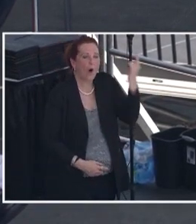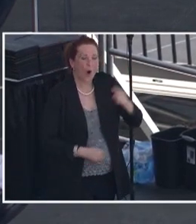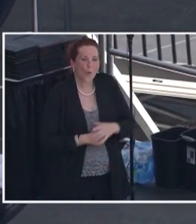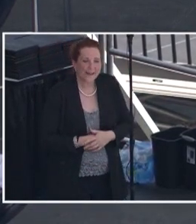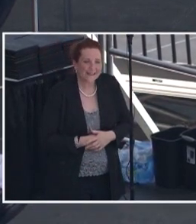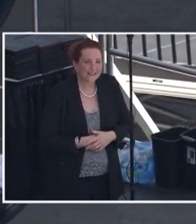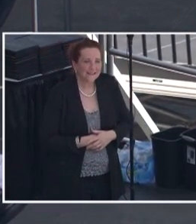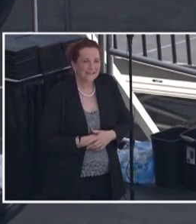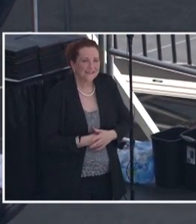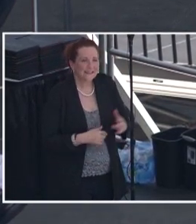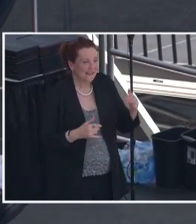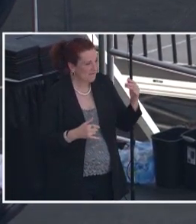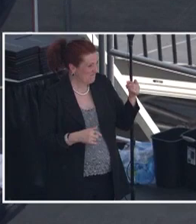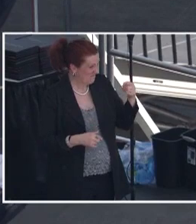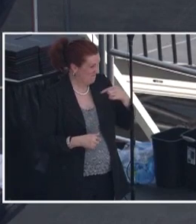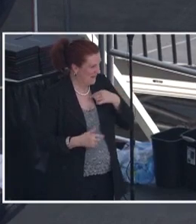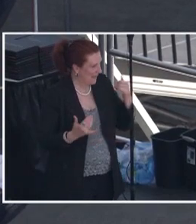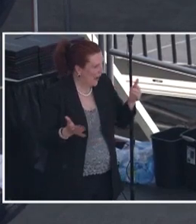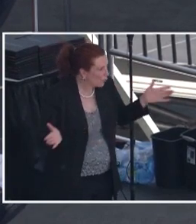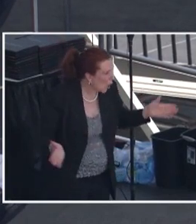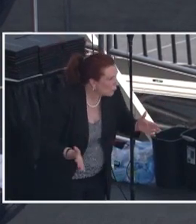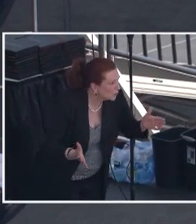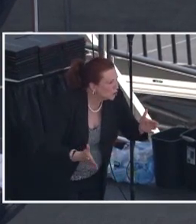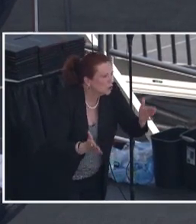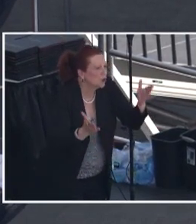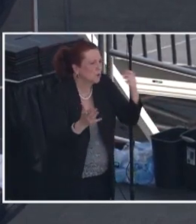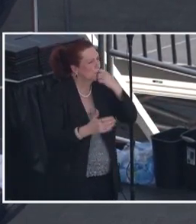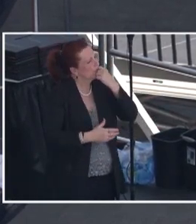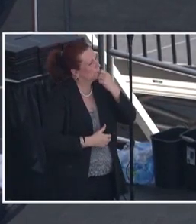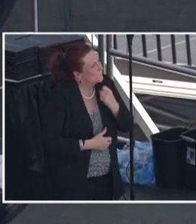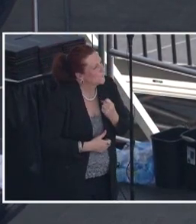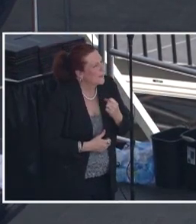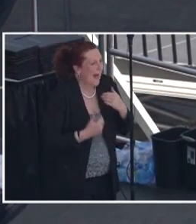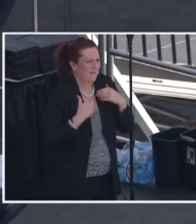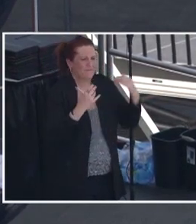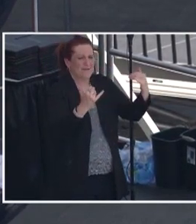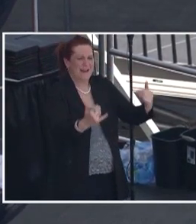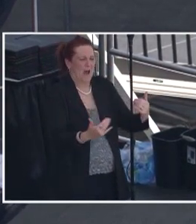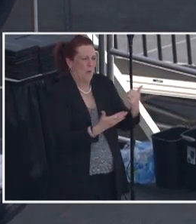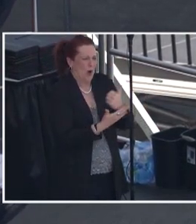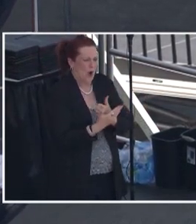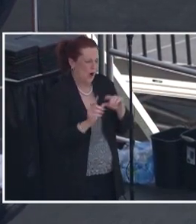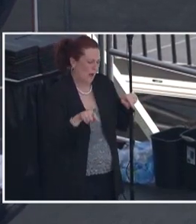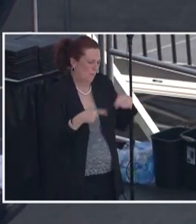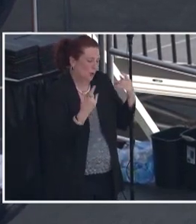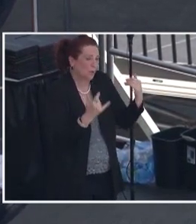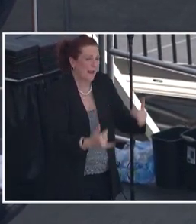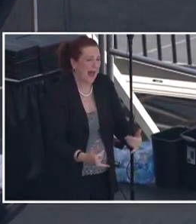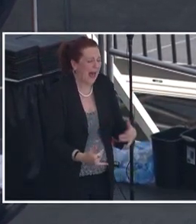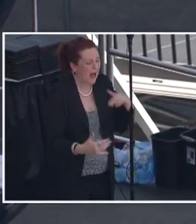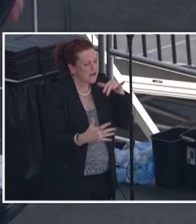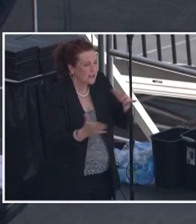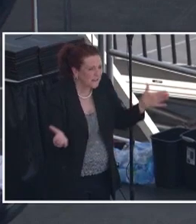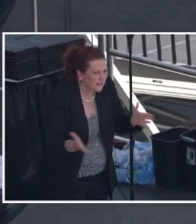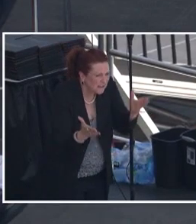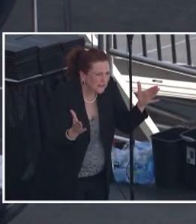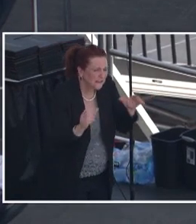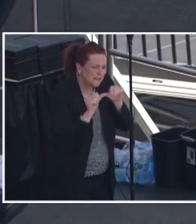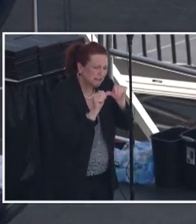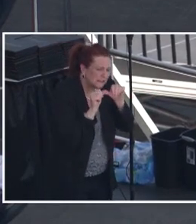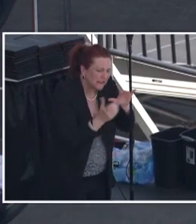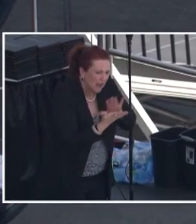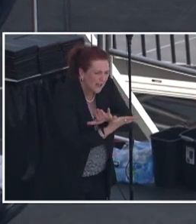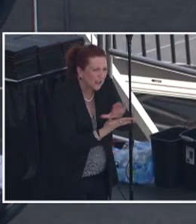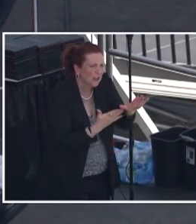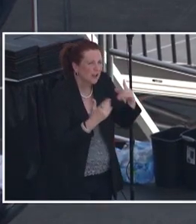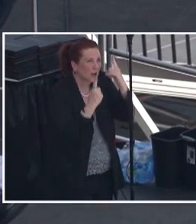you to embrace what you have now. Continue in your studies, dream, follow that dream,